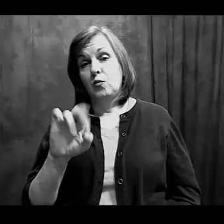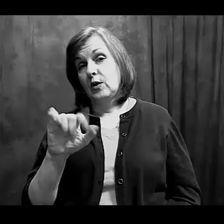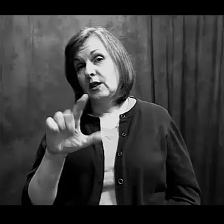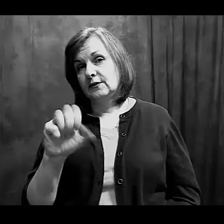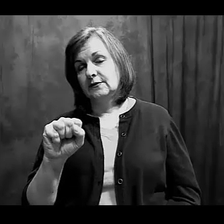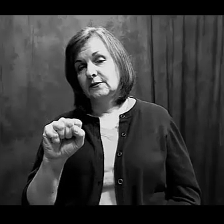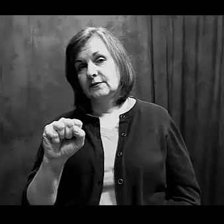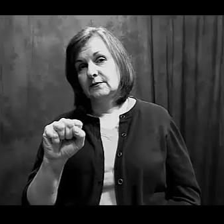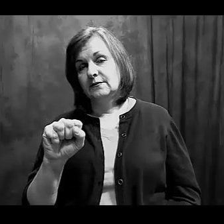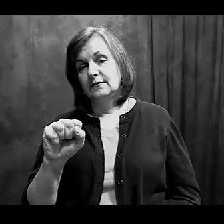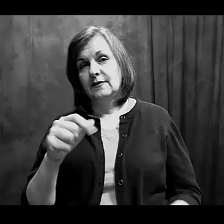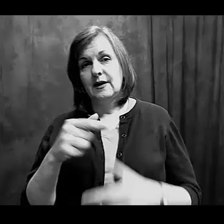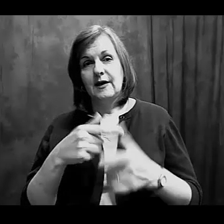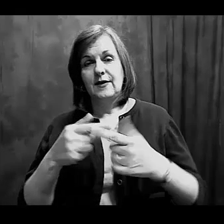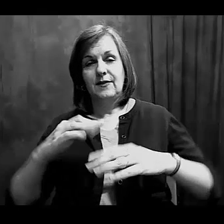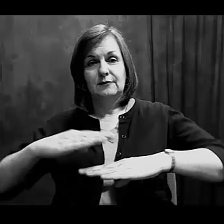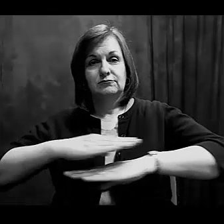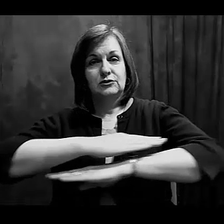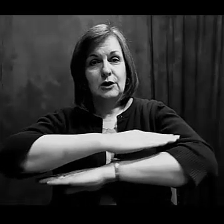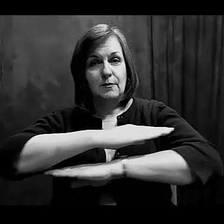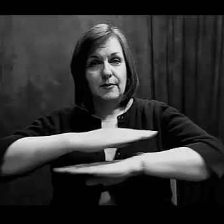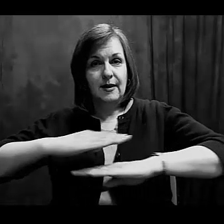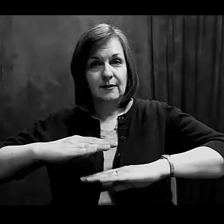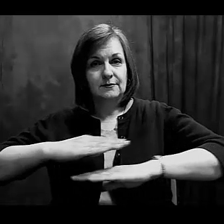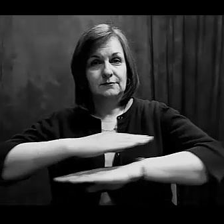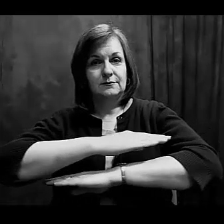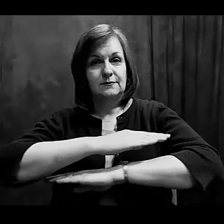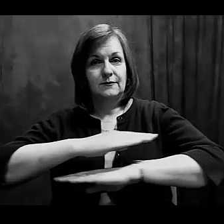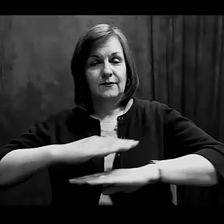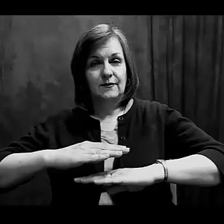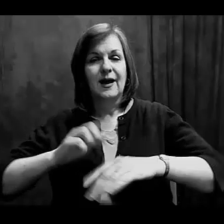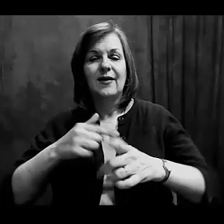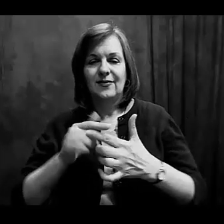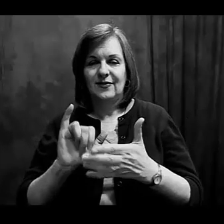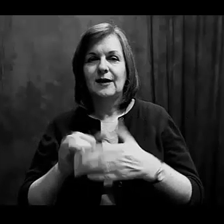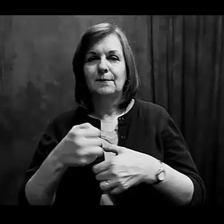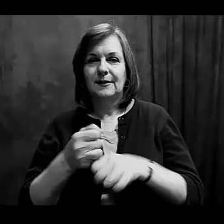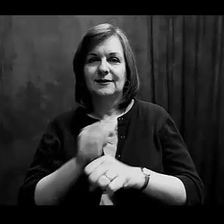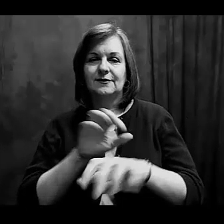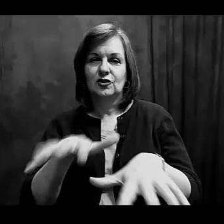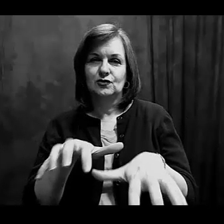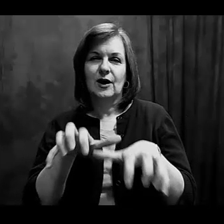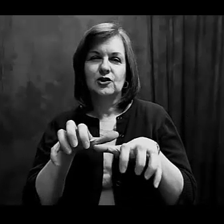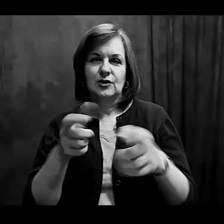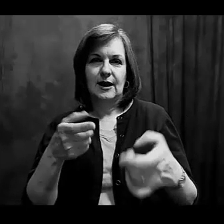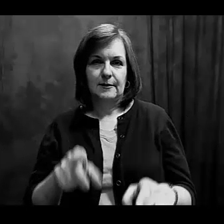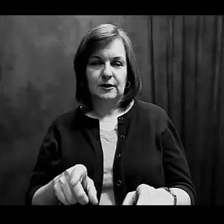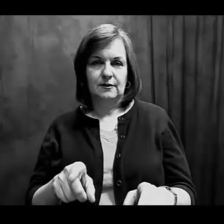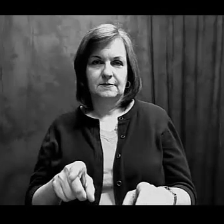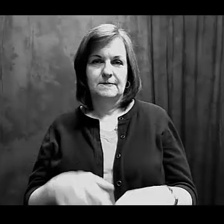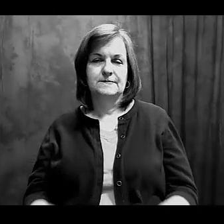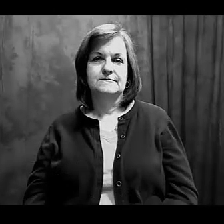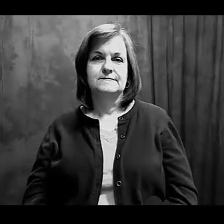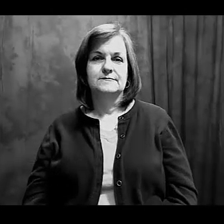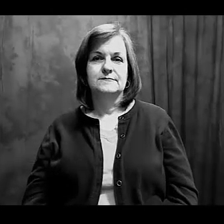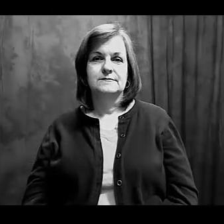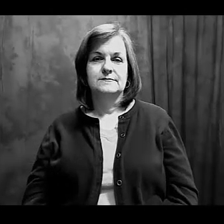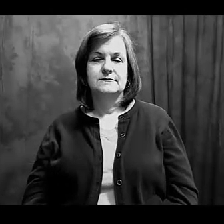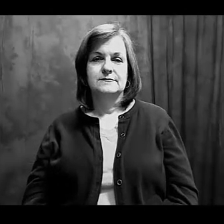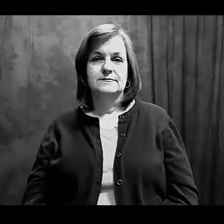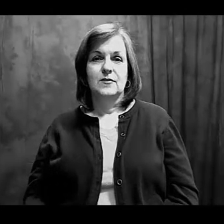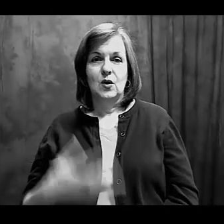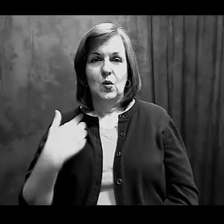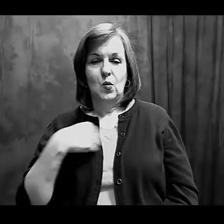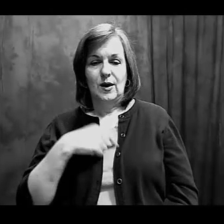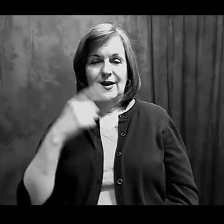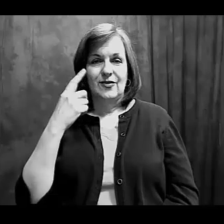to move past one another to actually contract our muscles. So your focus for us is